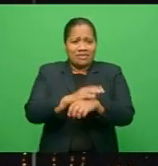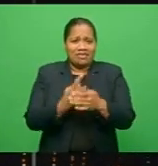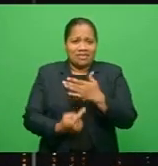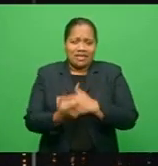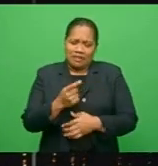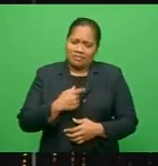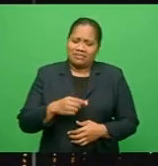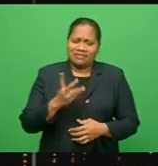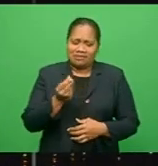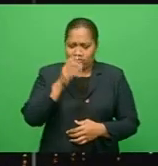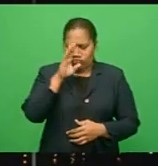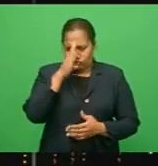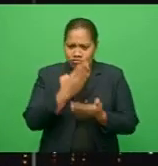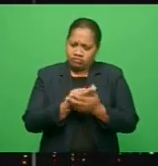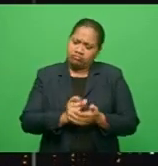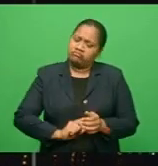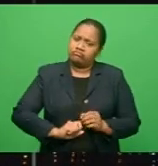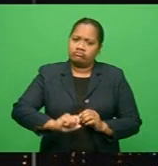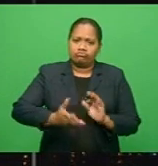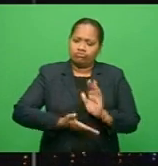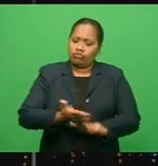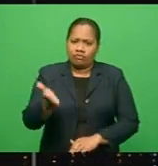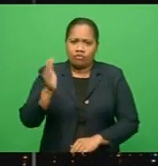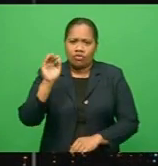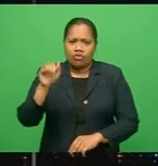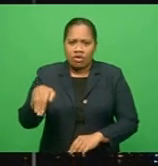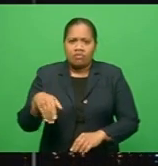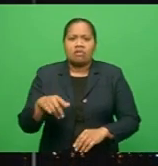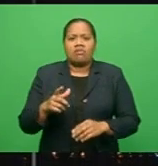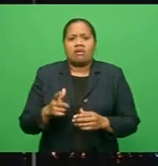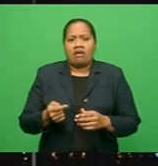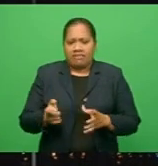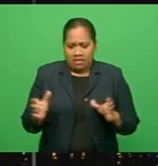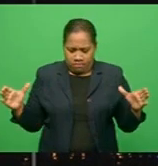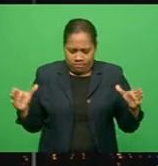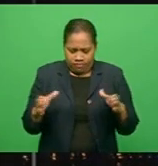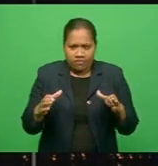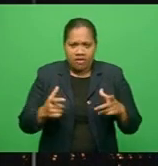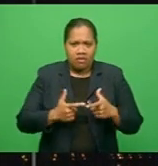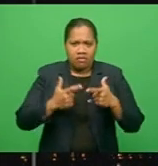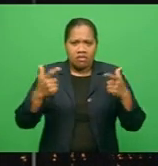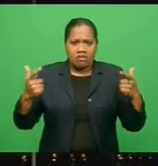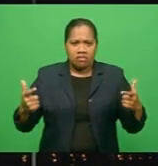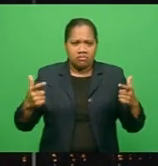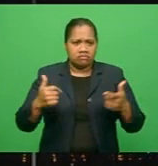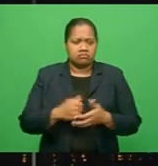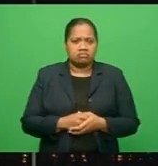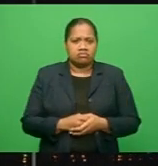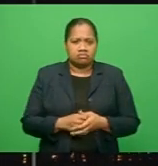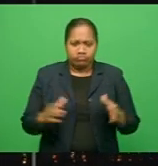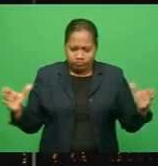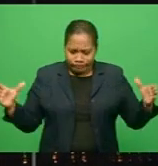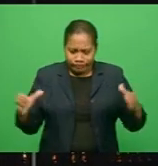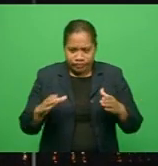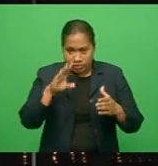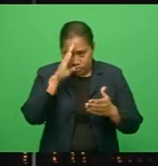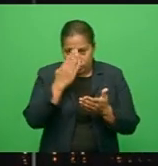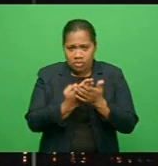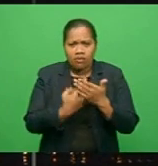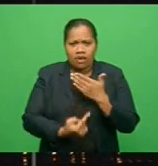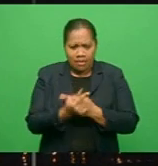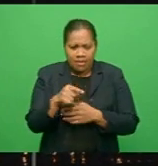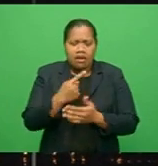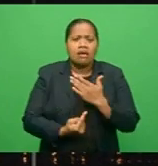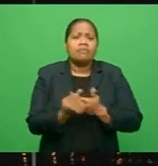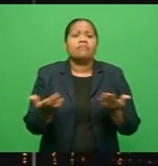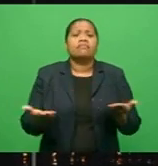send students home in recent days after instances of gathering in large numbers and heated exchanges. The incidents happened at the Suva